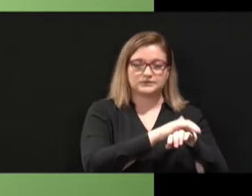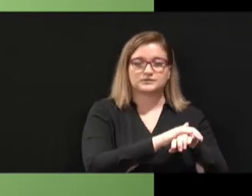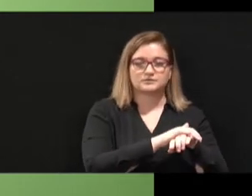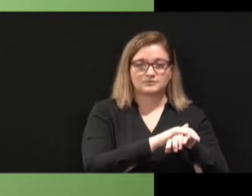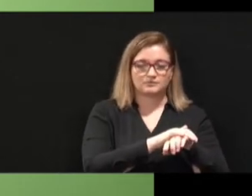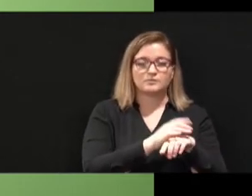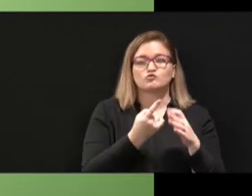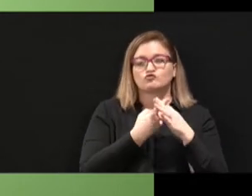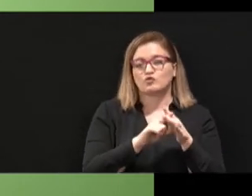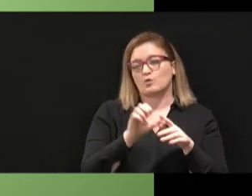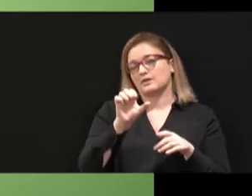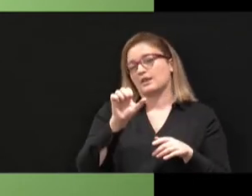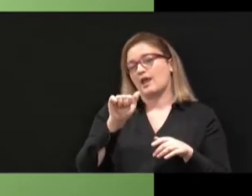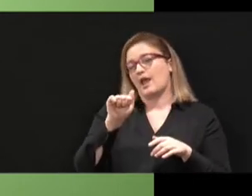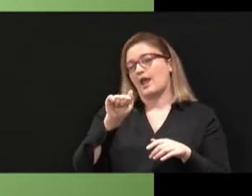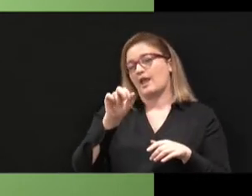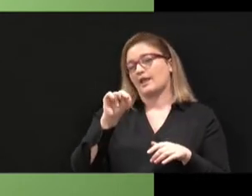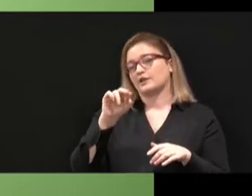and then move up.